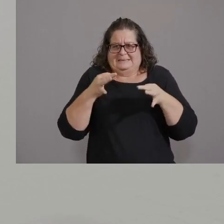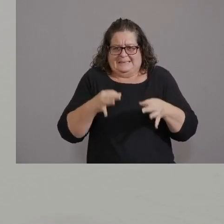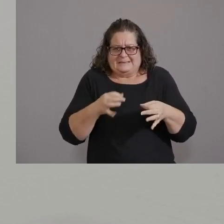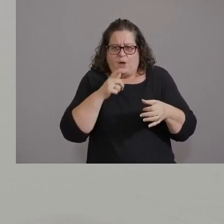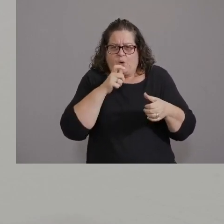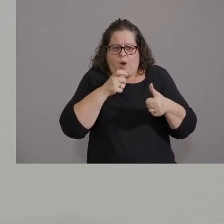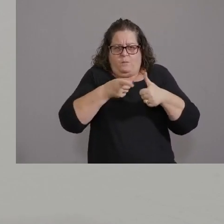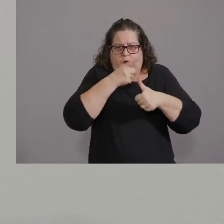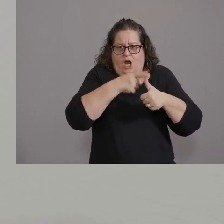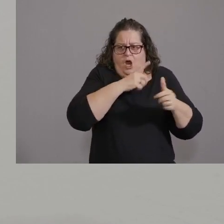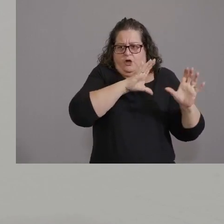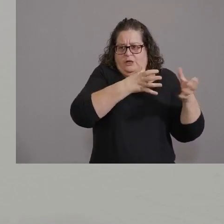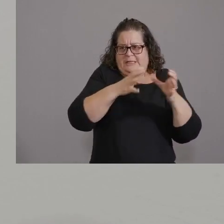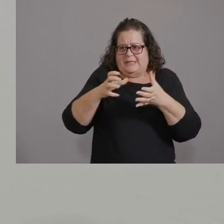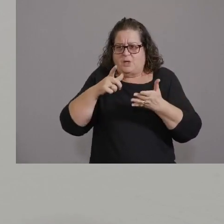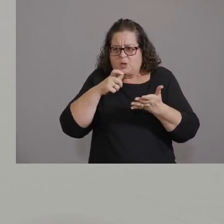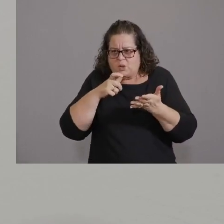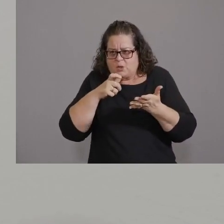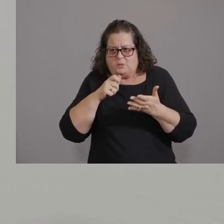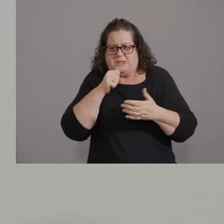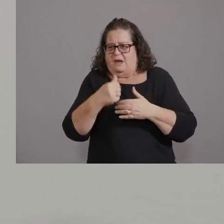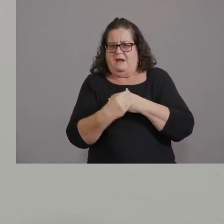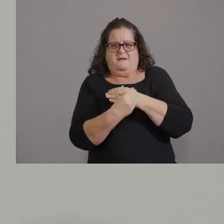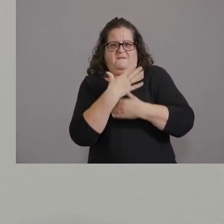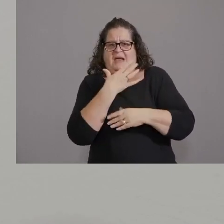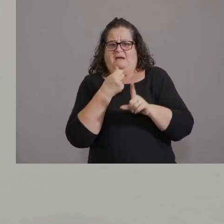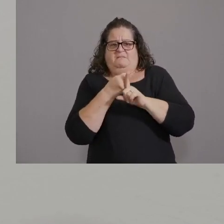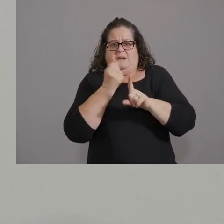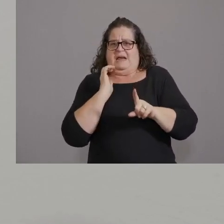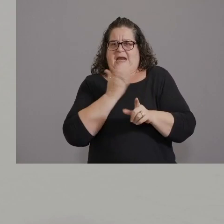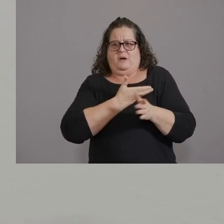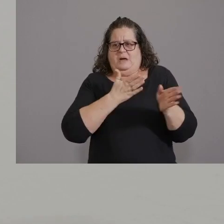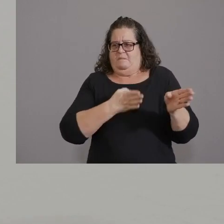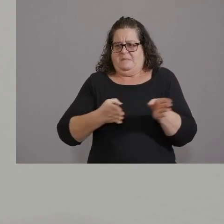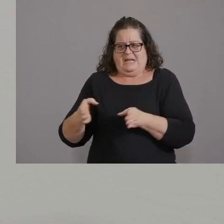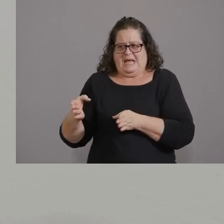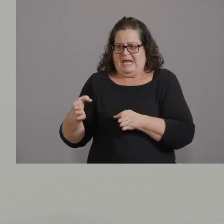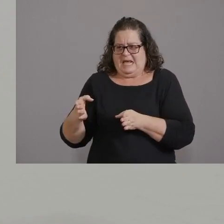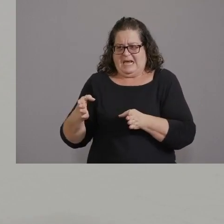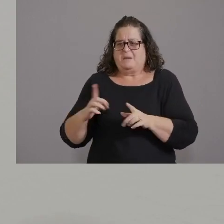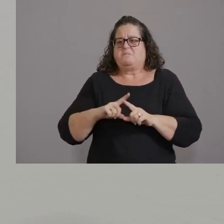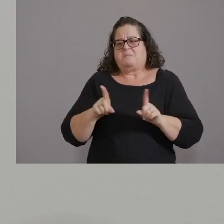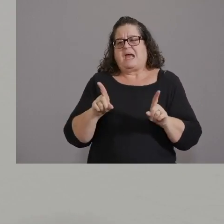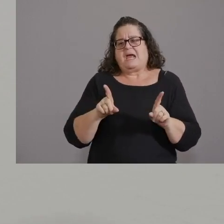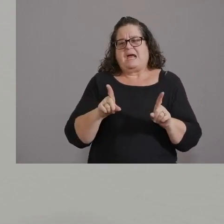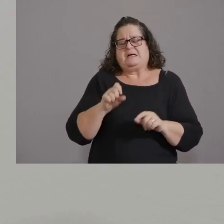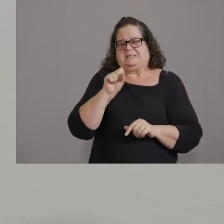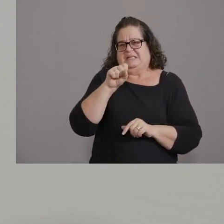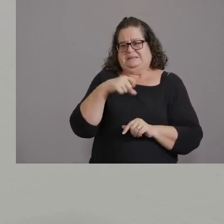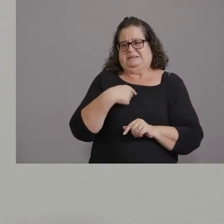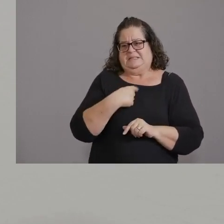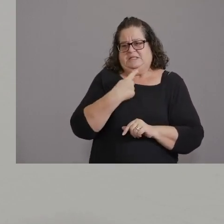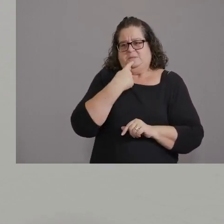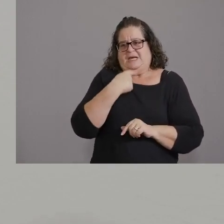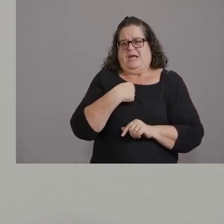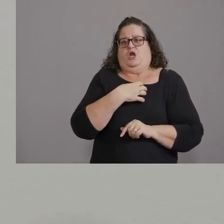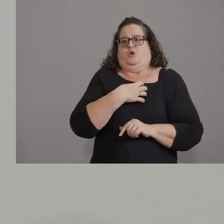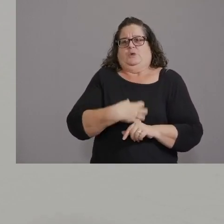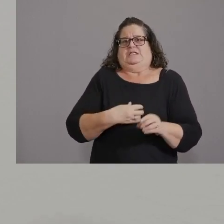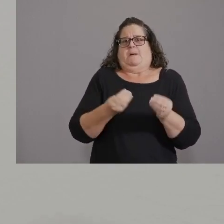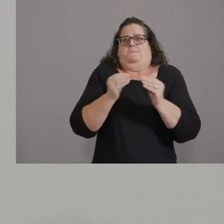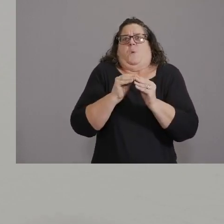it doesn't impact our current plans, but it is disappointing because we would have loved to be able to ramp up and add additional